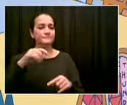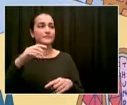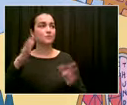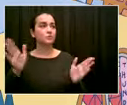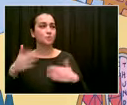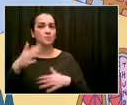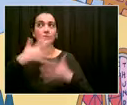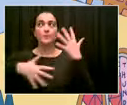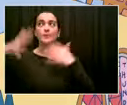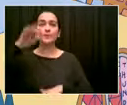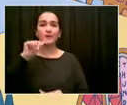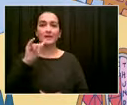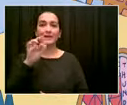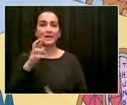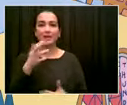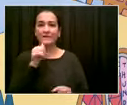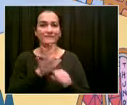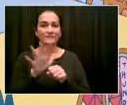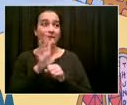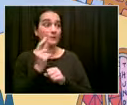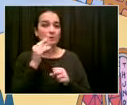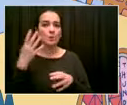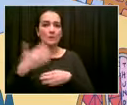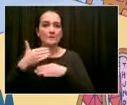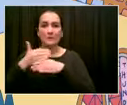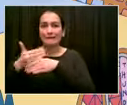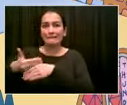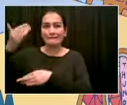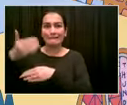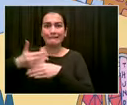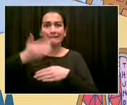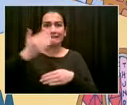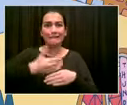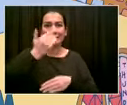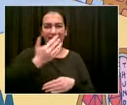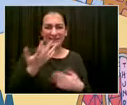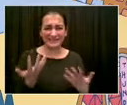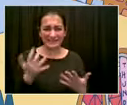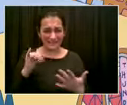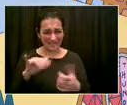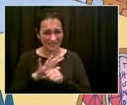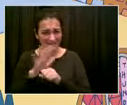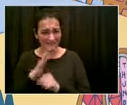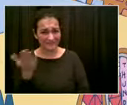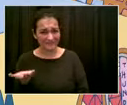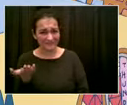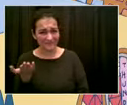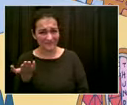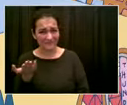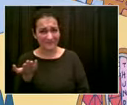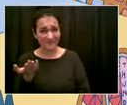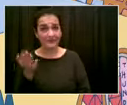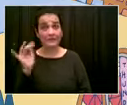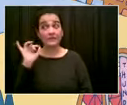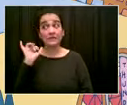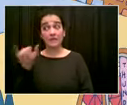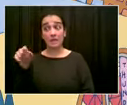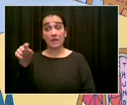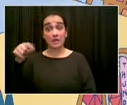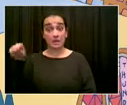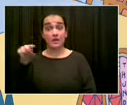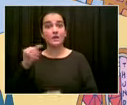higher COVID case rates compared to schools with better ventilation. They've also found that the company